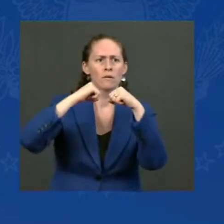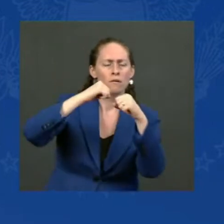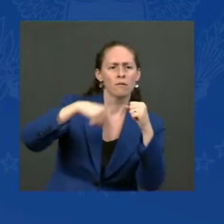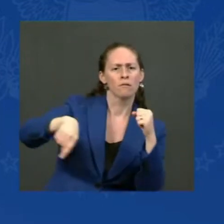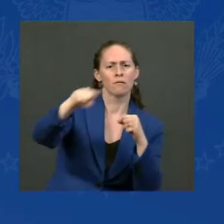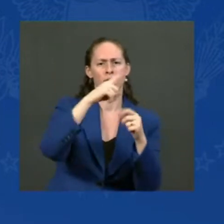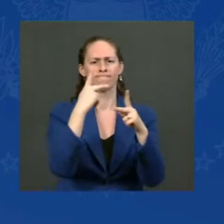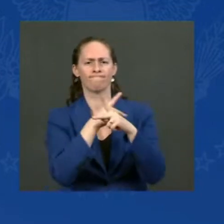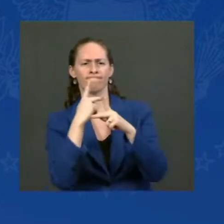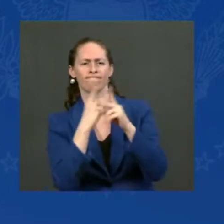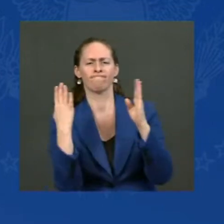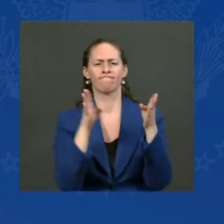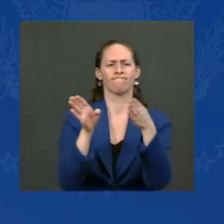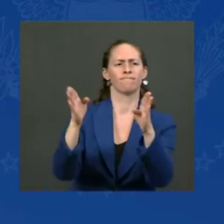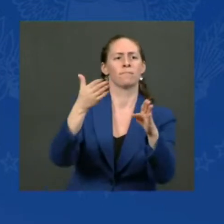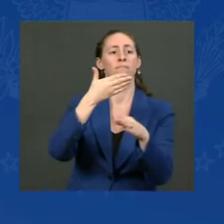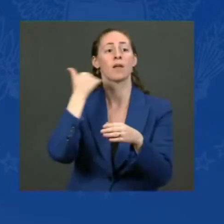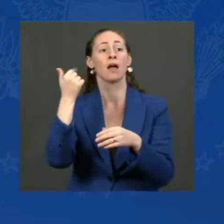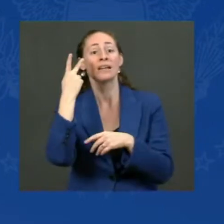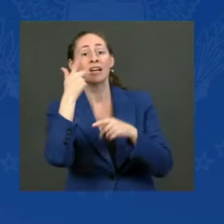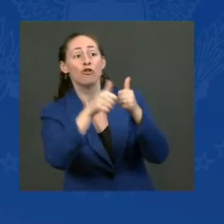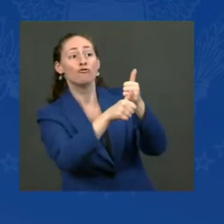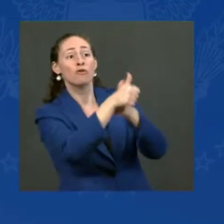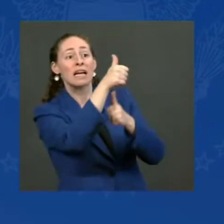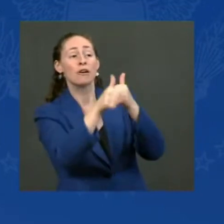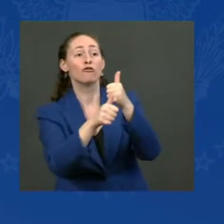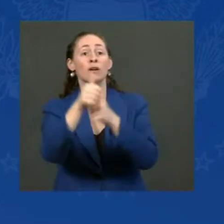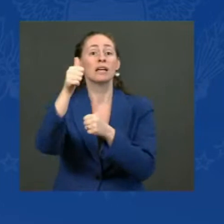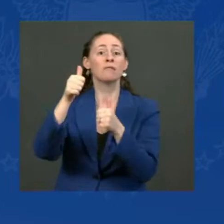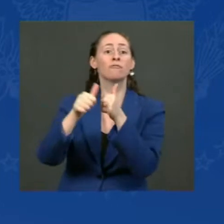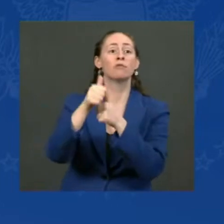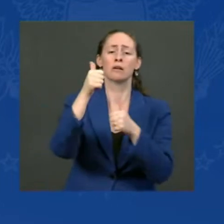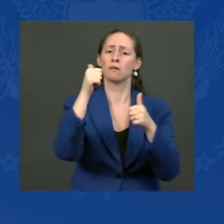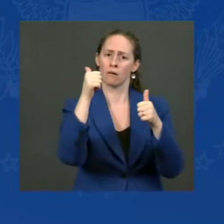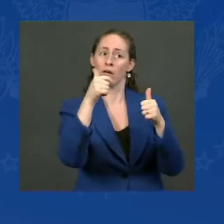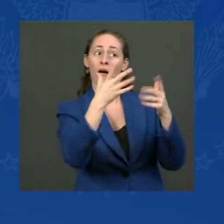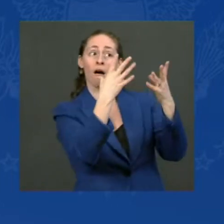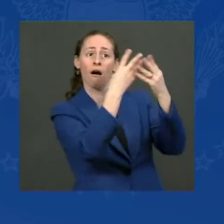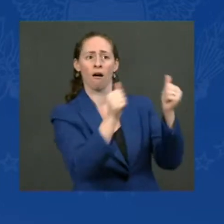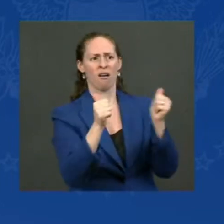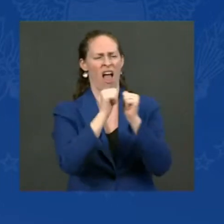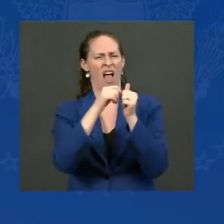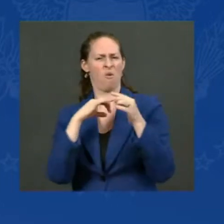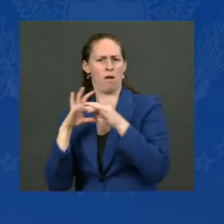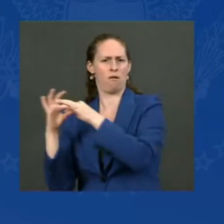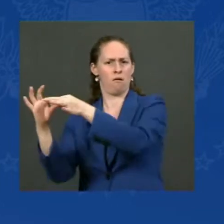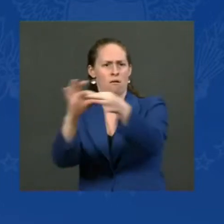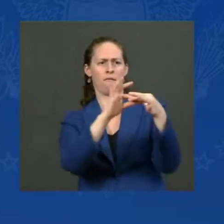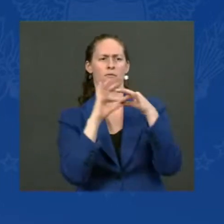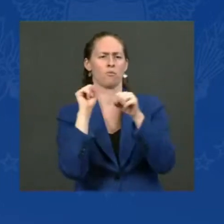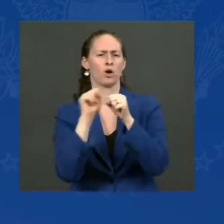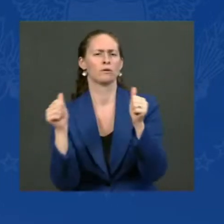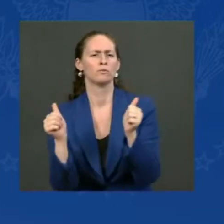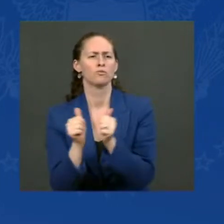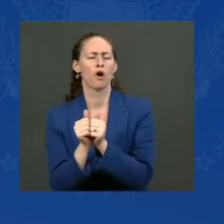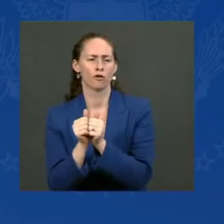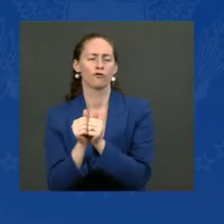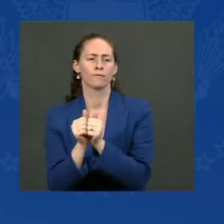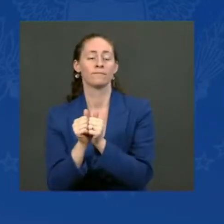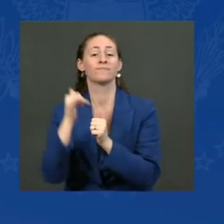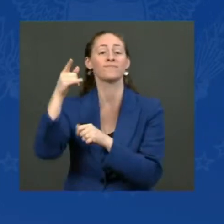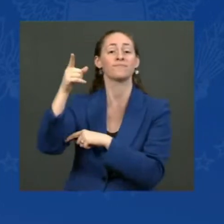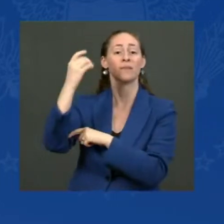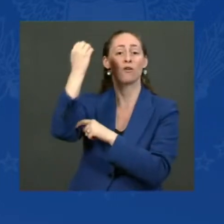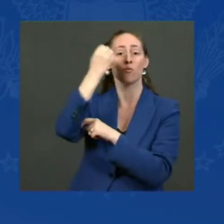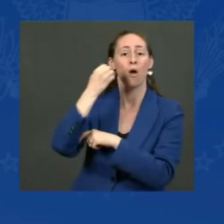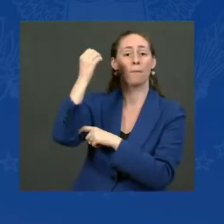threats of today and tomorrow. We renewed our engagement with the European Union, a fundamental partner